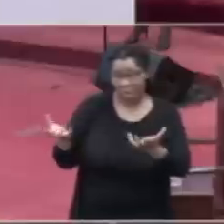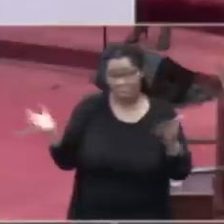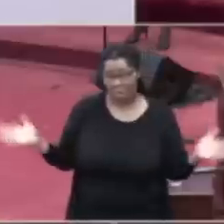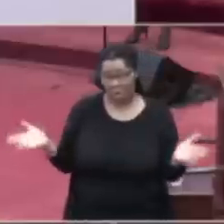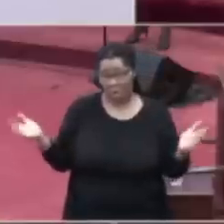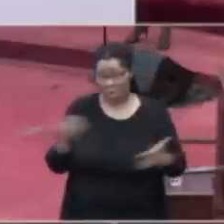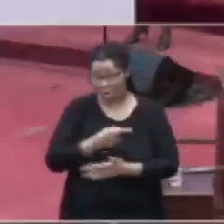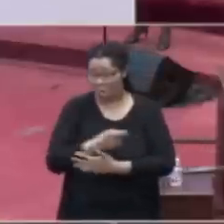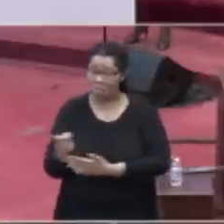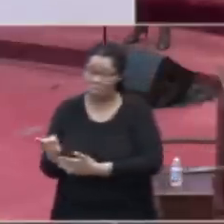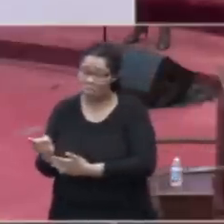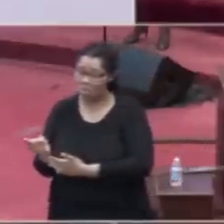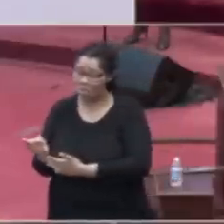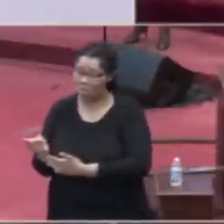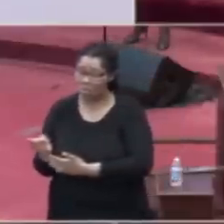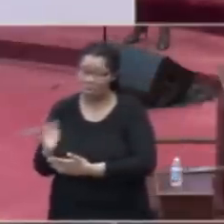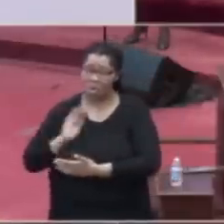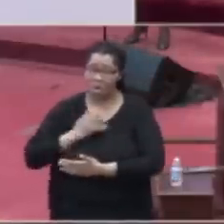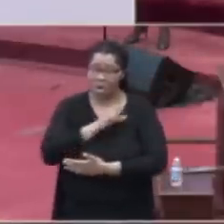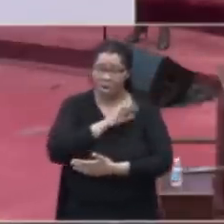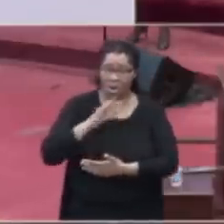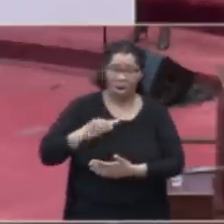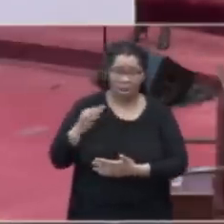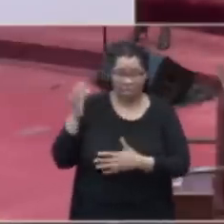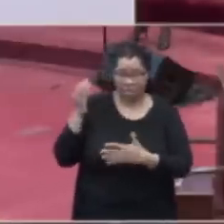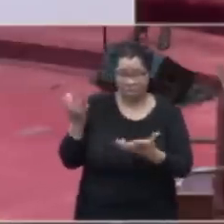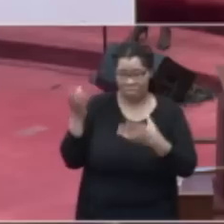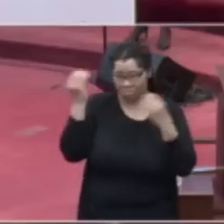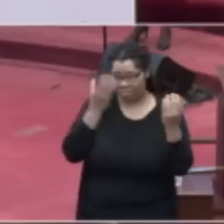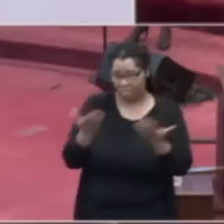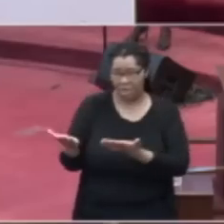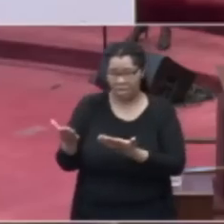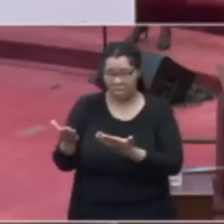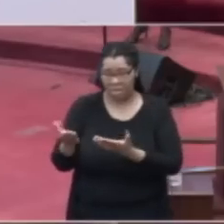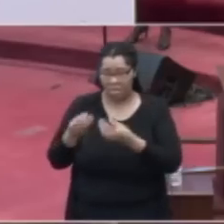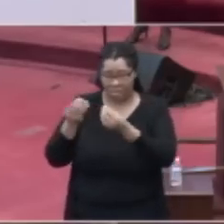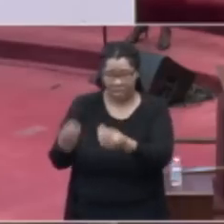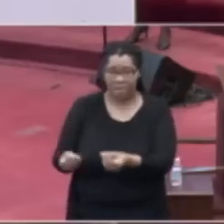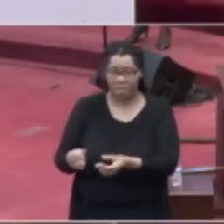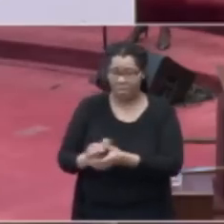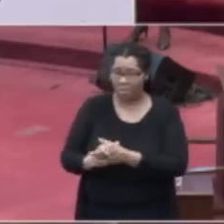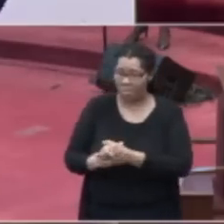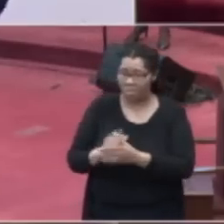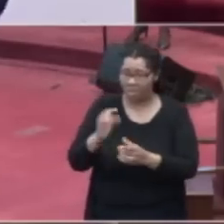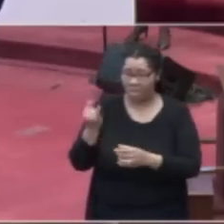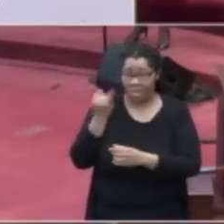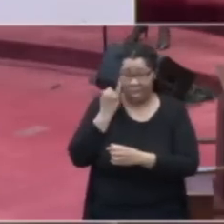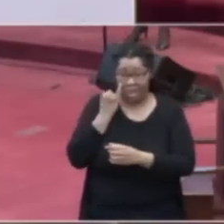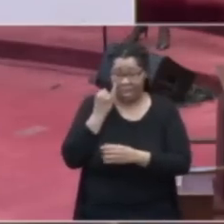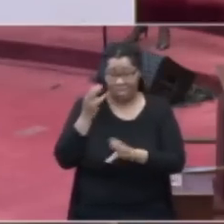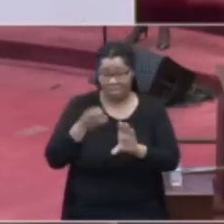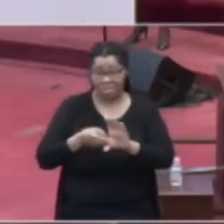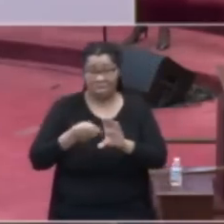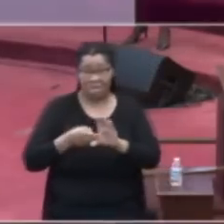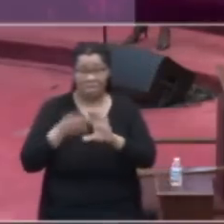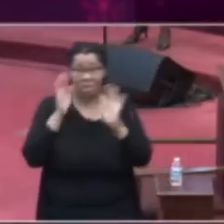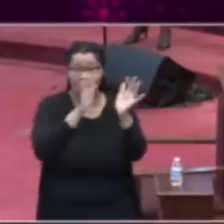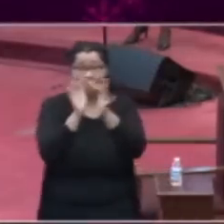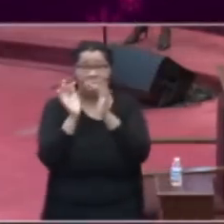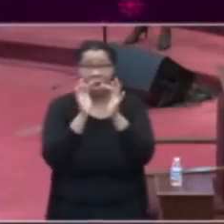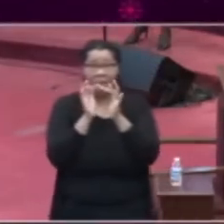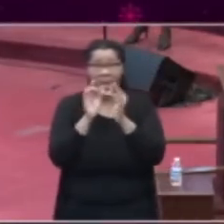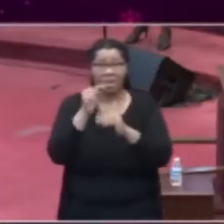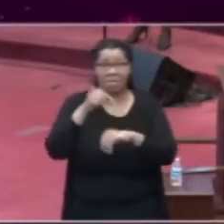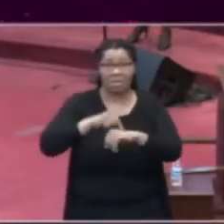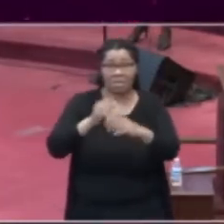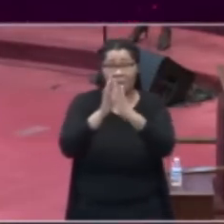you, and I want our officers to give you some information we'd like you to leave with. If you're in virtual space and you prayed